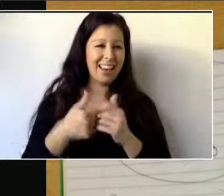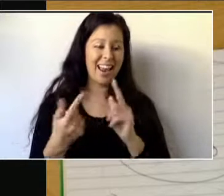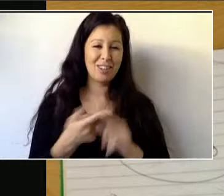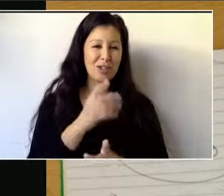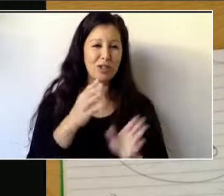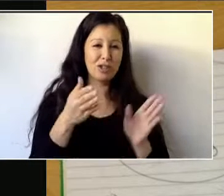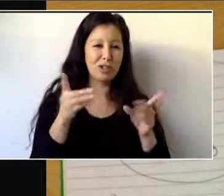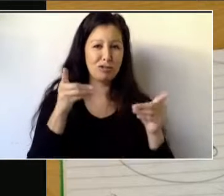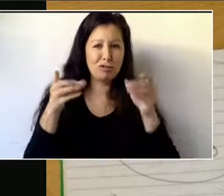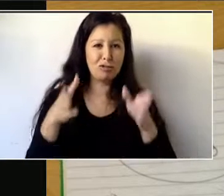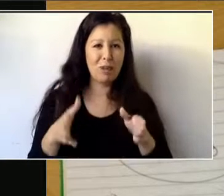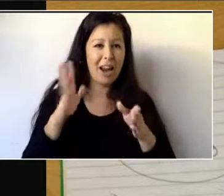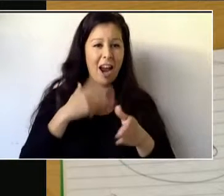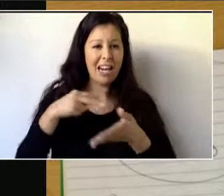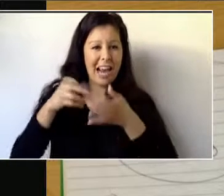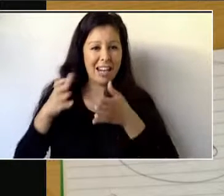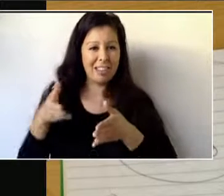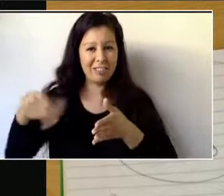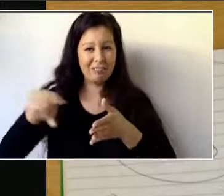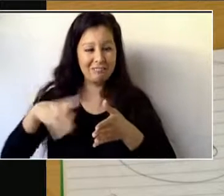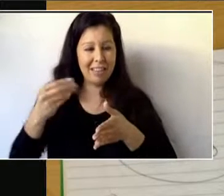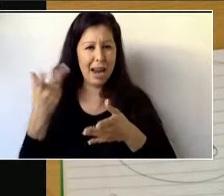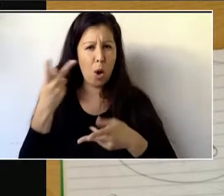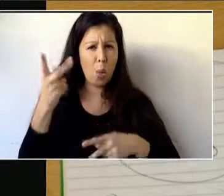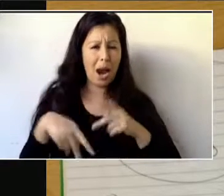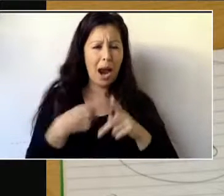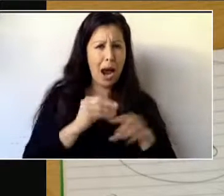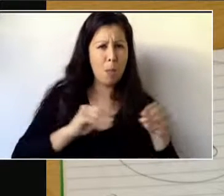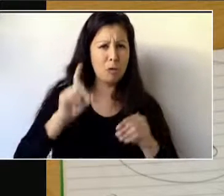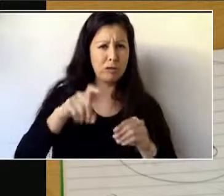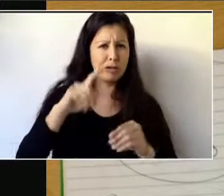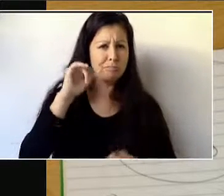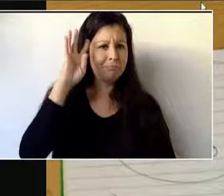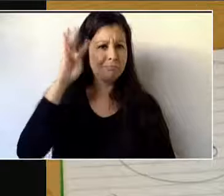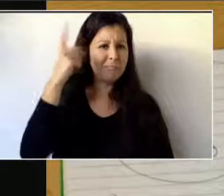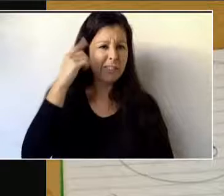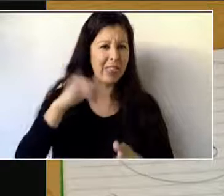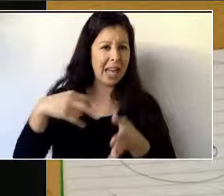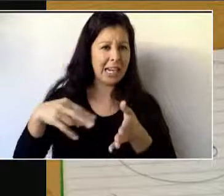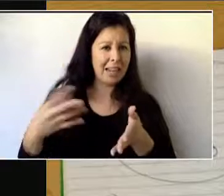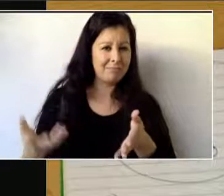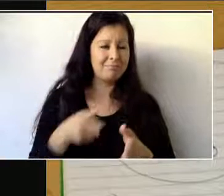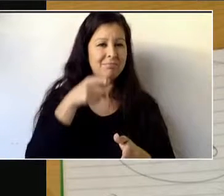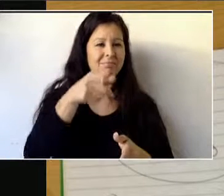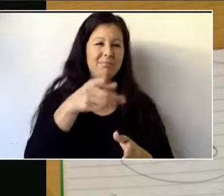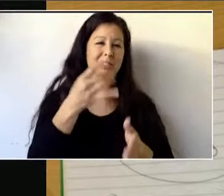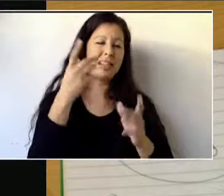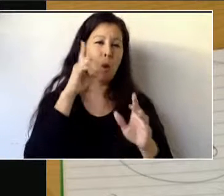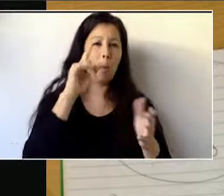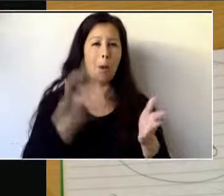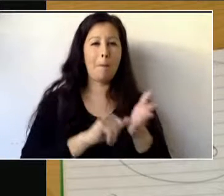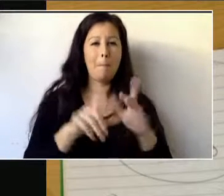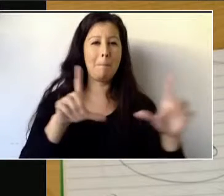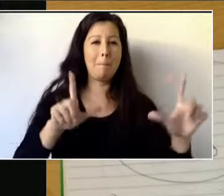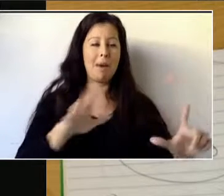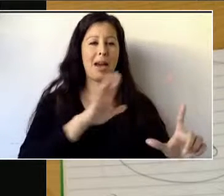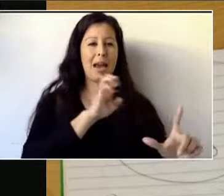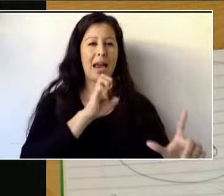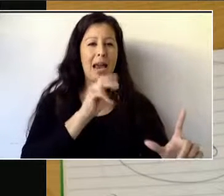to direct our dancers, and like what kind of movement should we have? So we kind of, this is just like a page out of